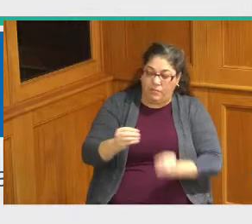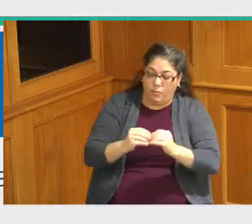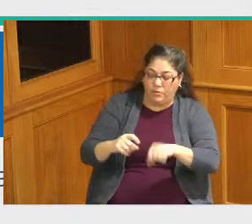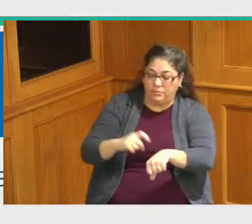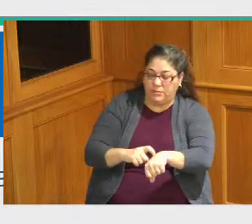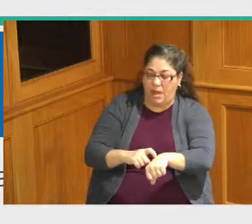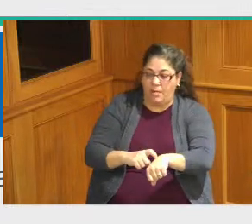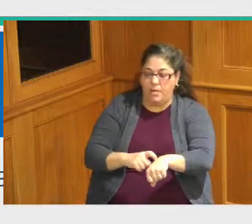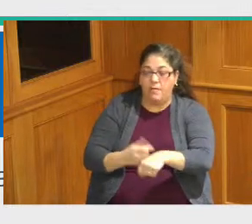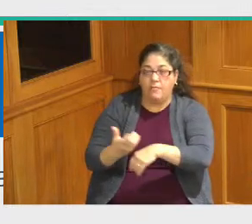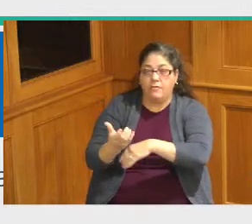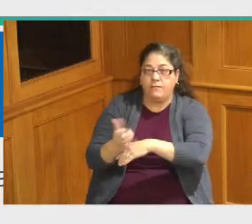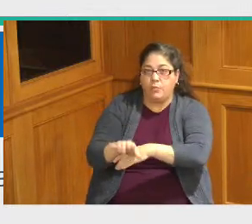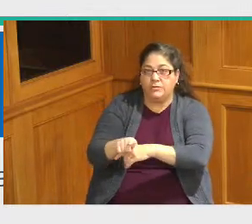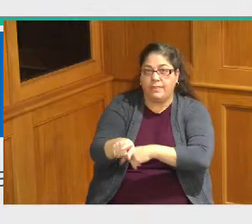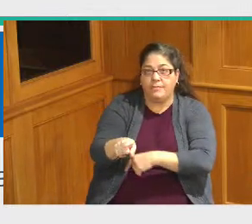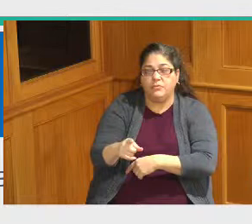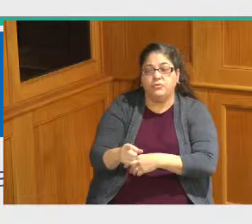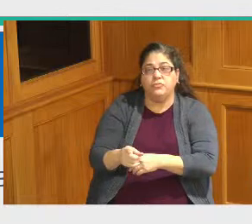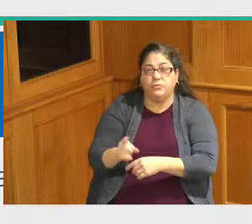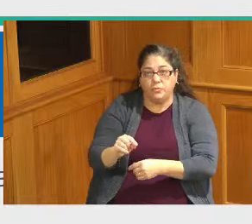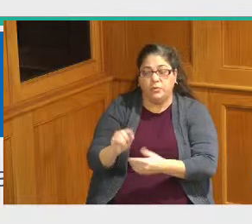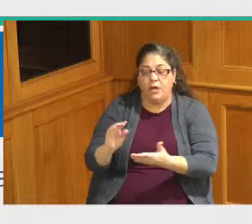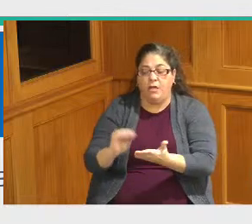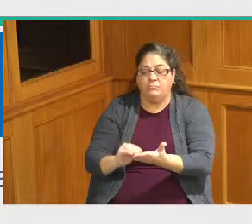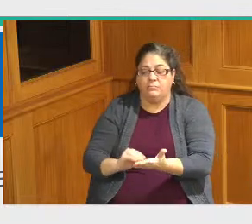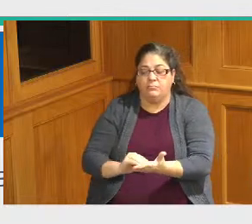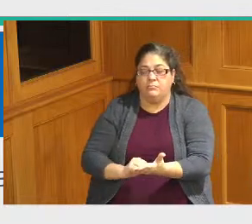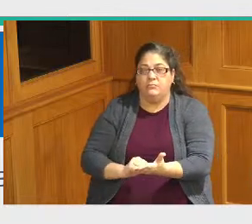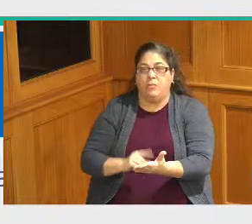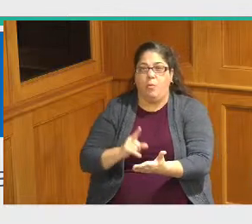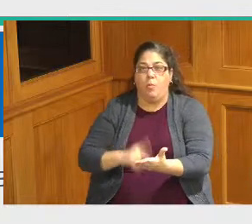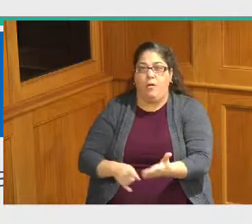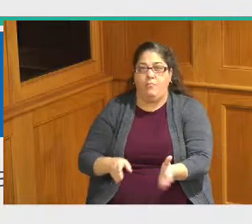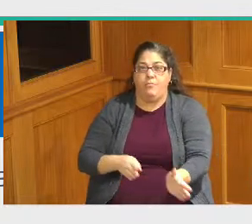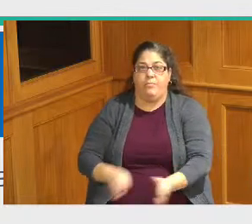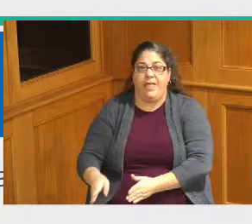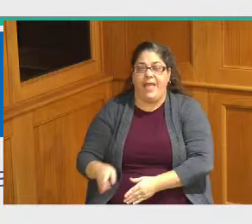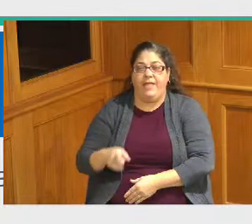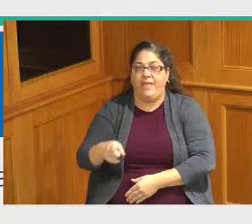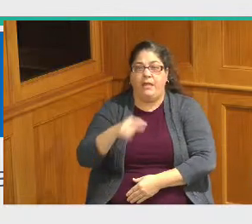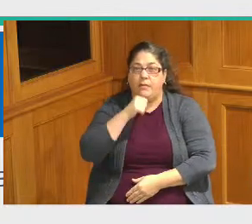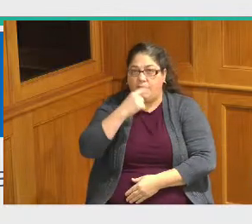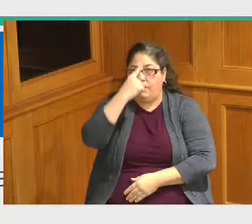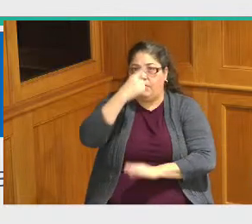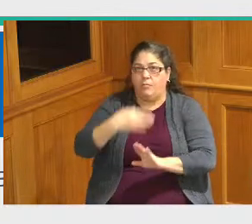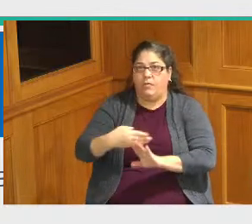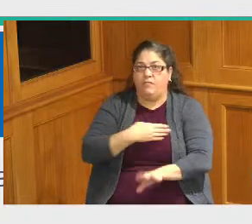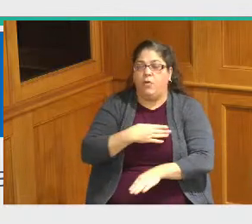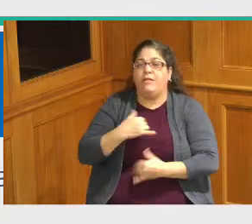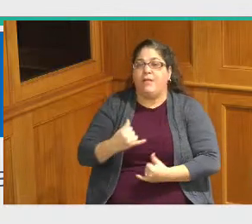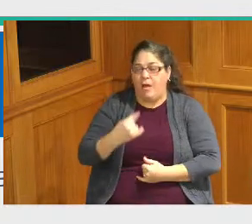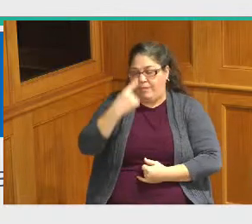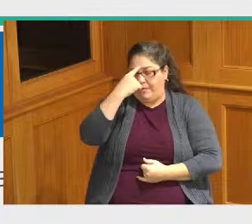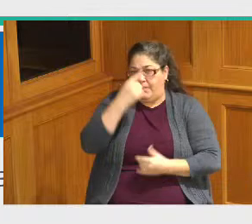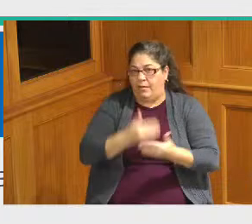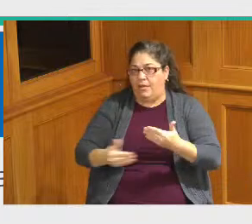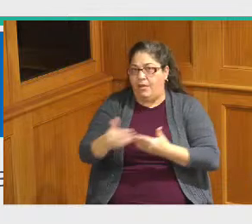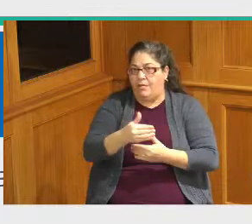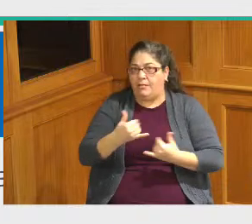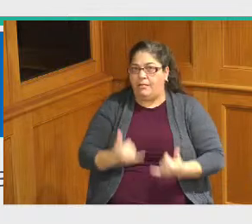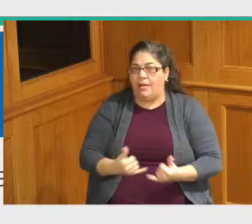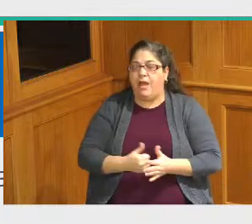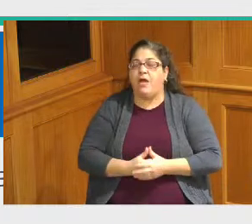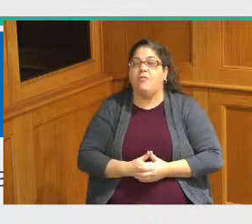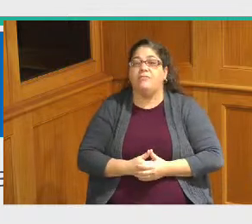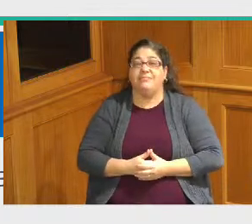have to submit what they're going to do with these groups at the time of submission of the proposal. And it's changing the game. They have to do a letter